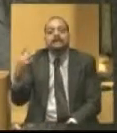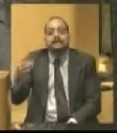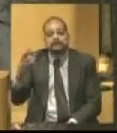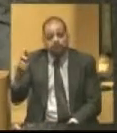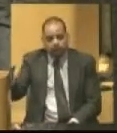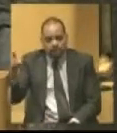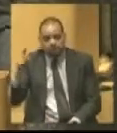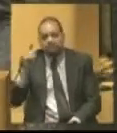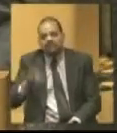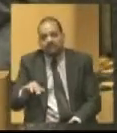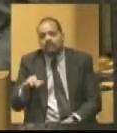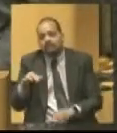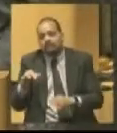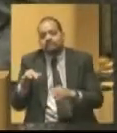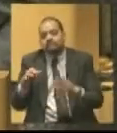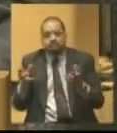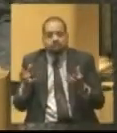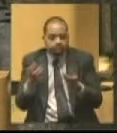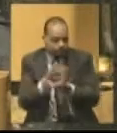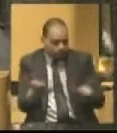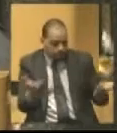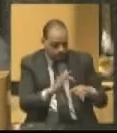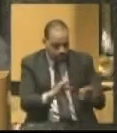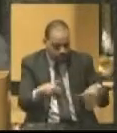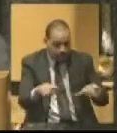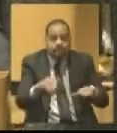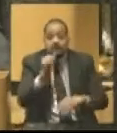1861, not January 1, 1863.